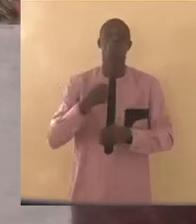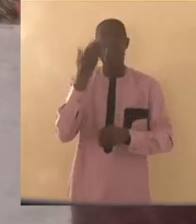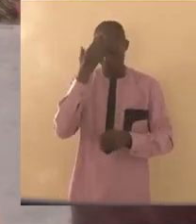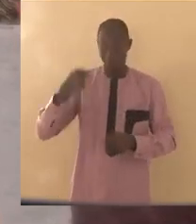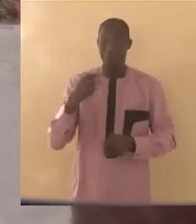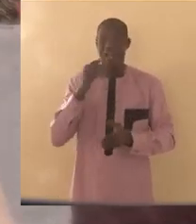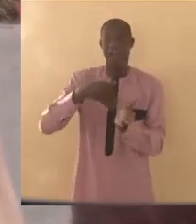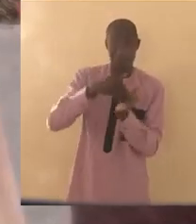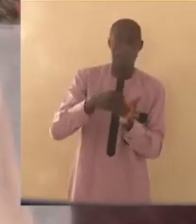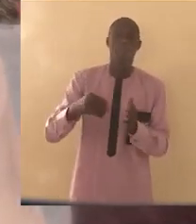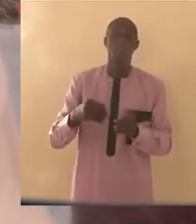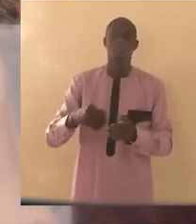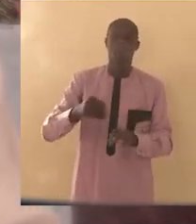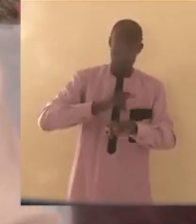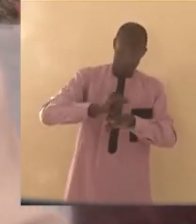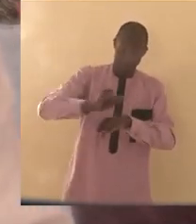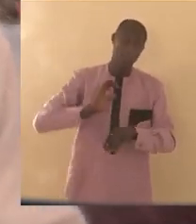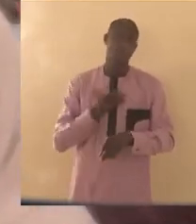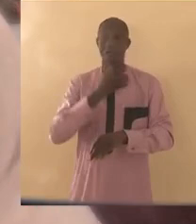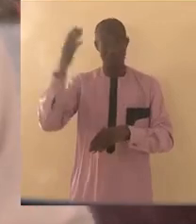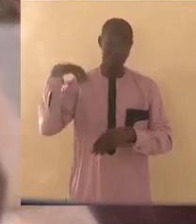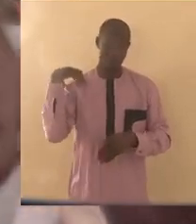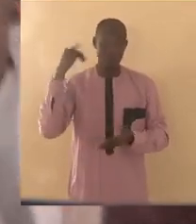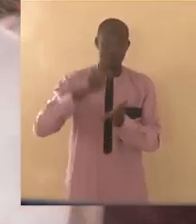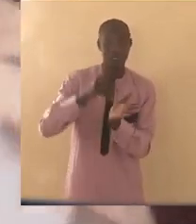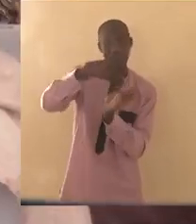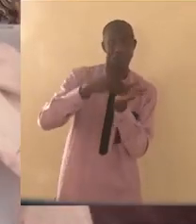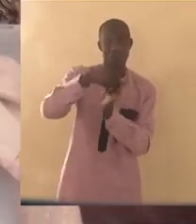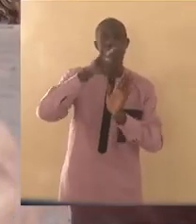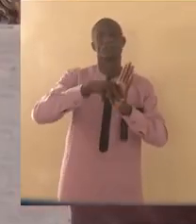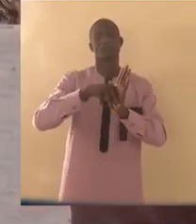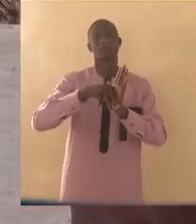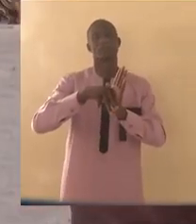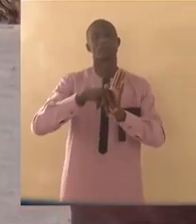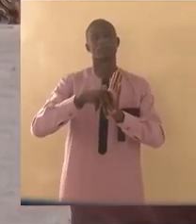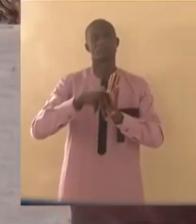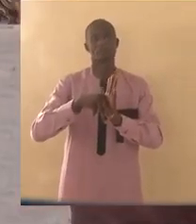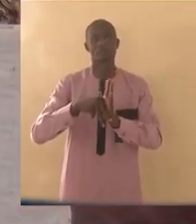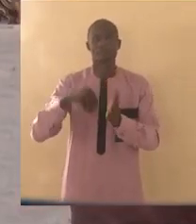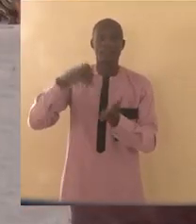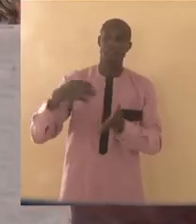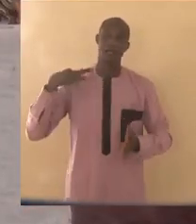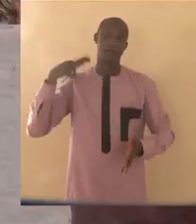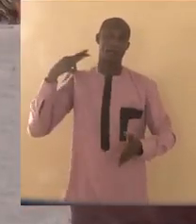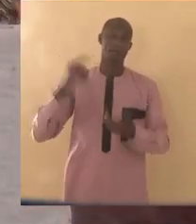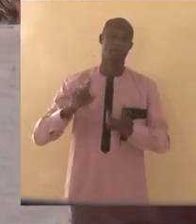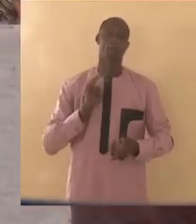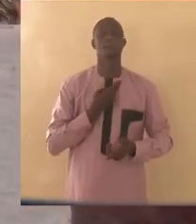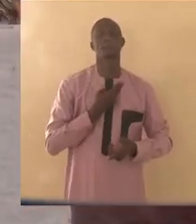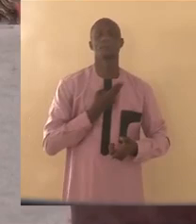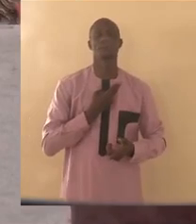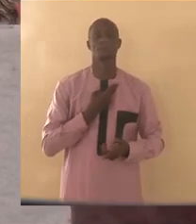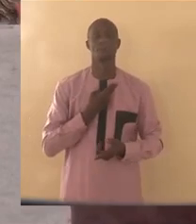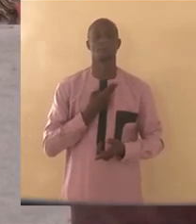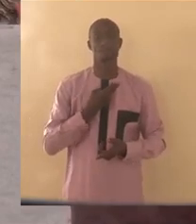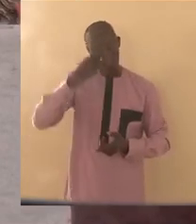we are weak. We betrayed our master. So, that weakness... And it applies to us, you know, I'm going to talk